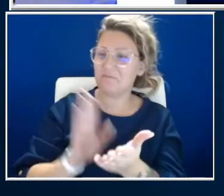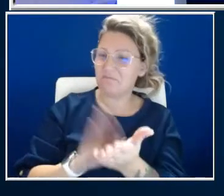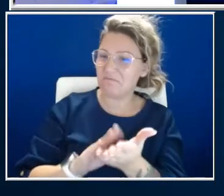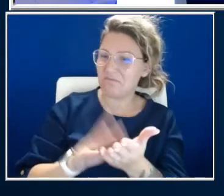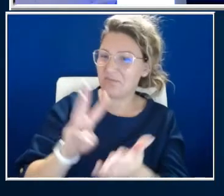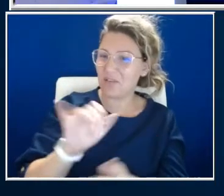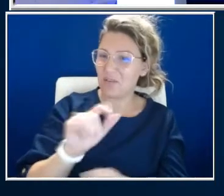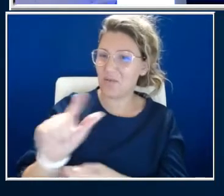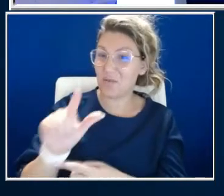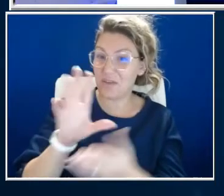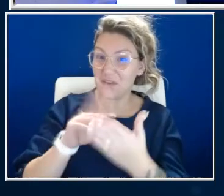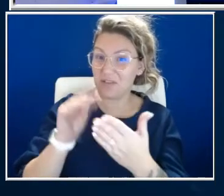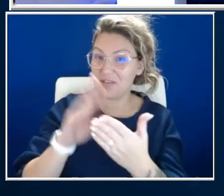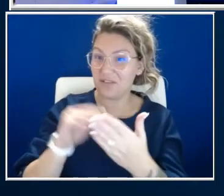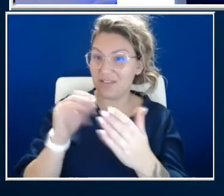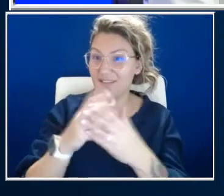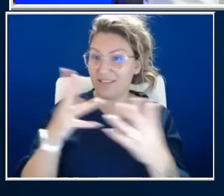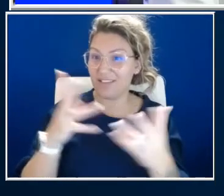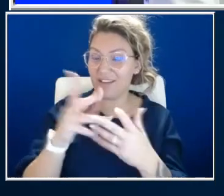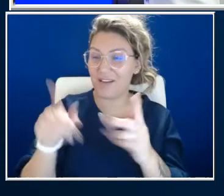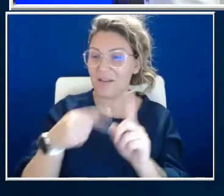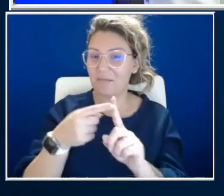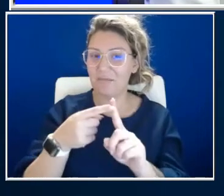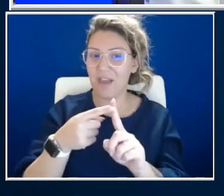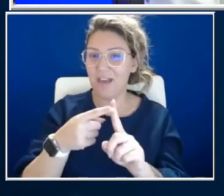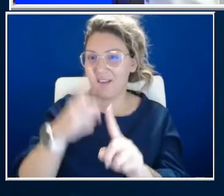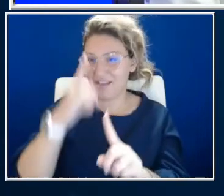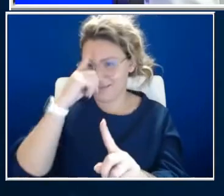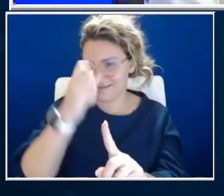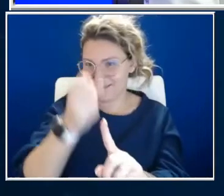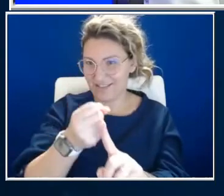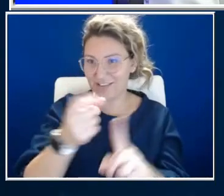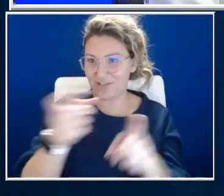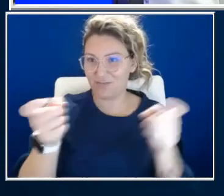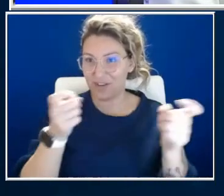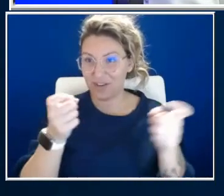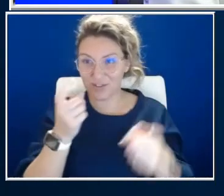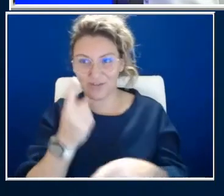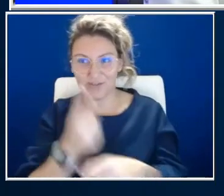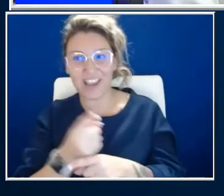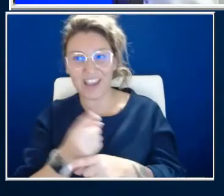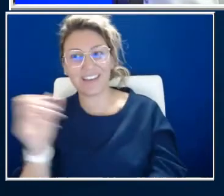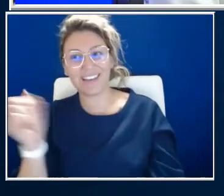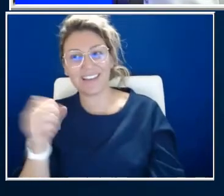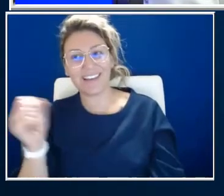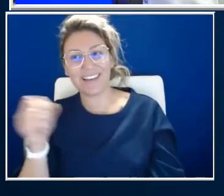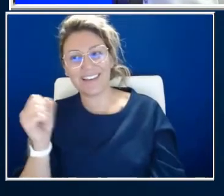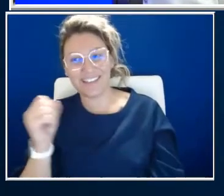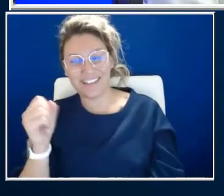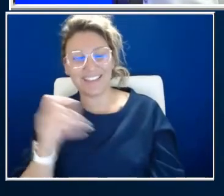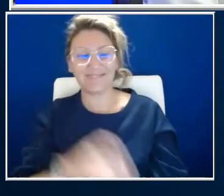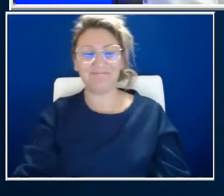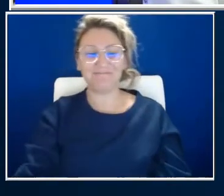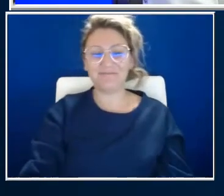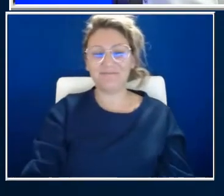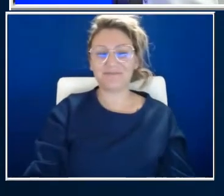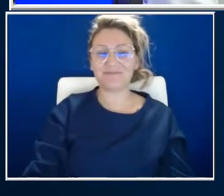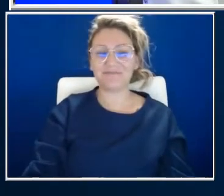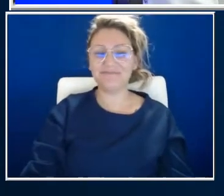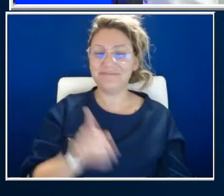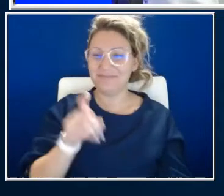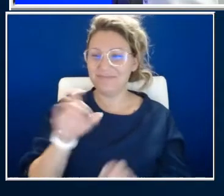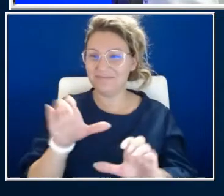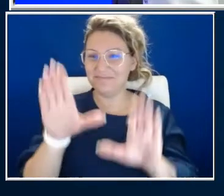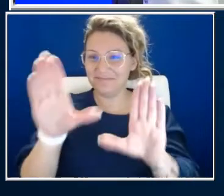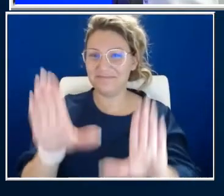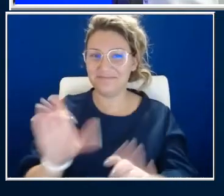lot about concussion management by going through this. Is that right, Will? Yes, sir. He did a great job. He's